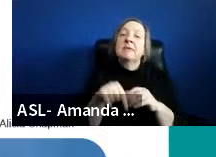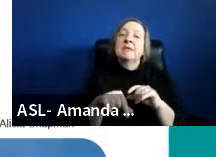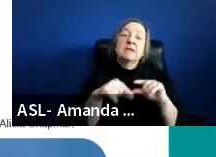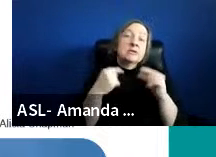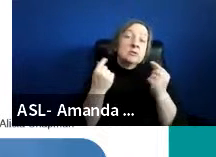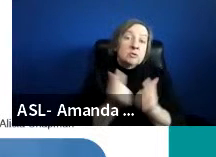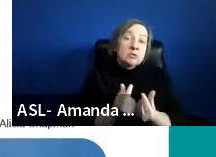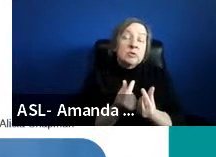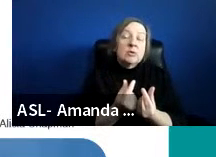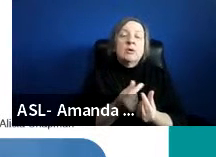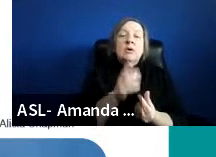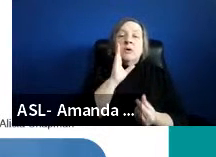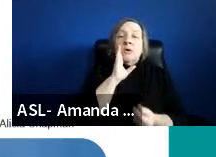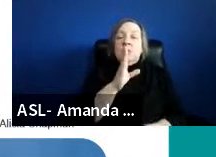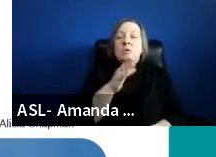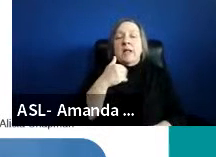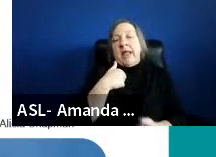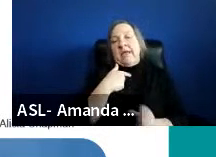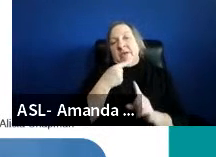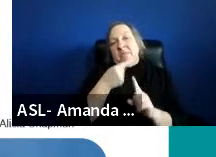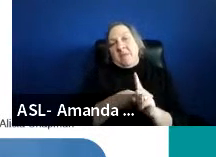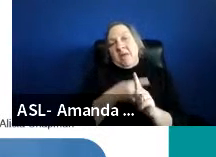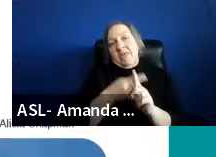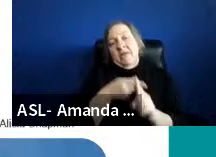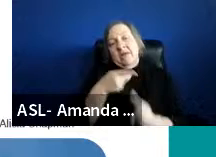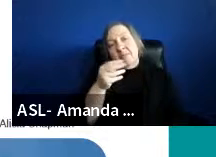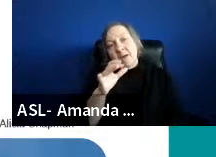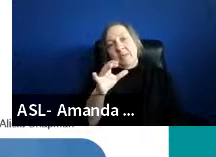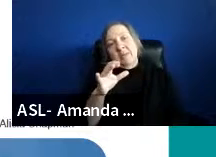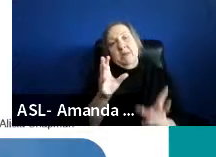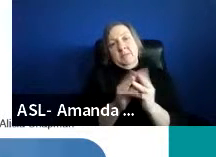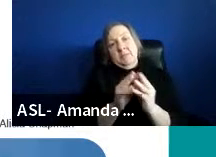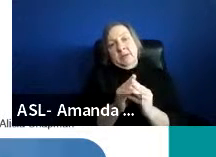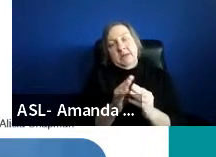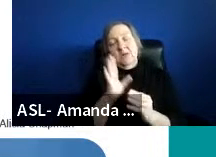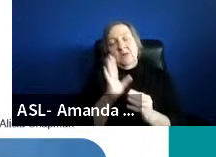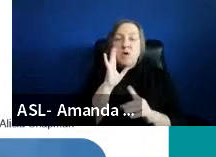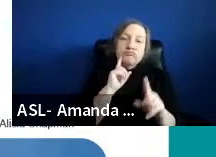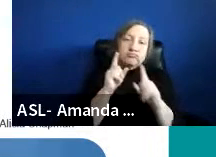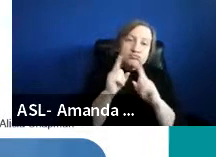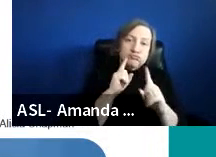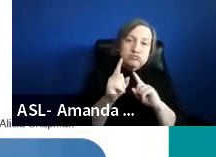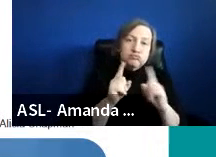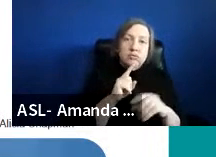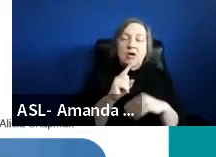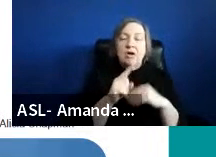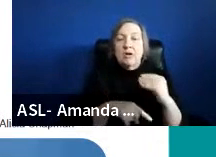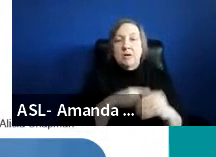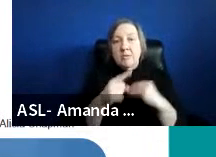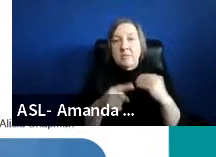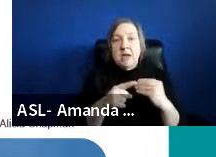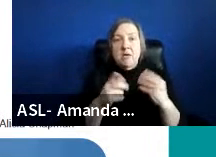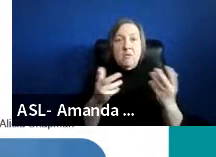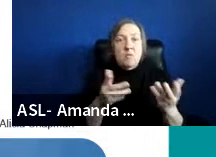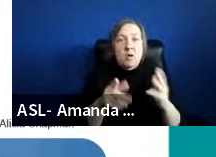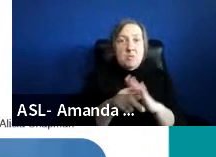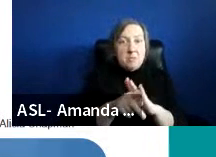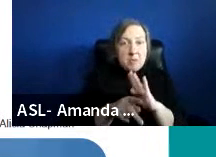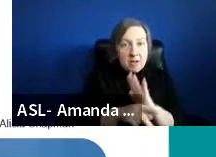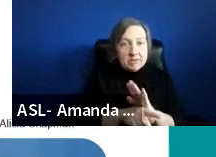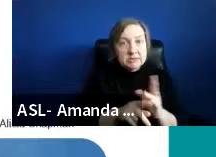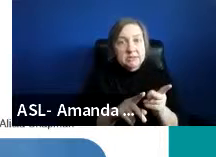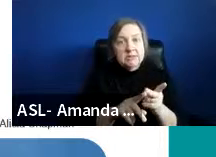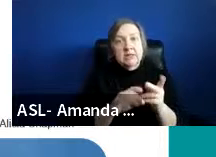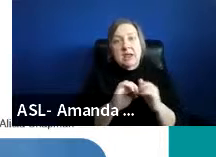will hold a monthly public meeting where they have conversations about you know, what are the policies, how are